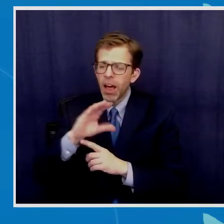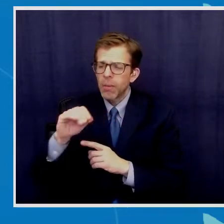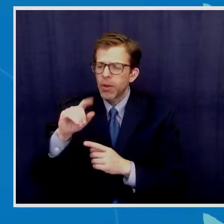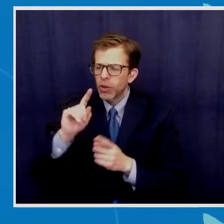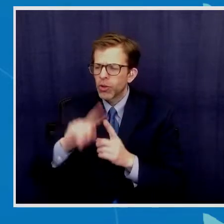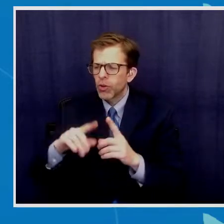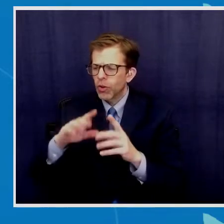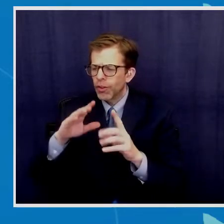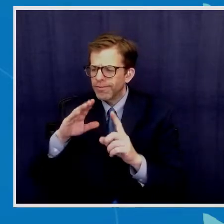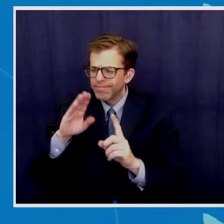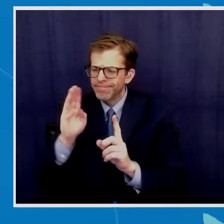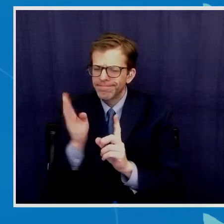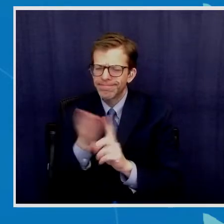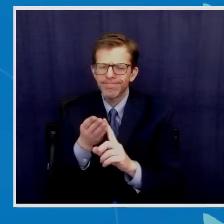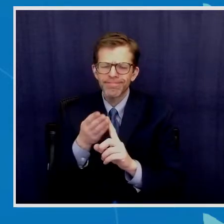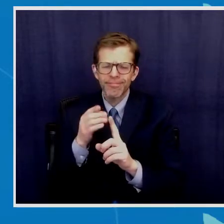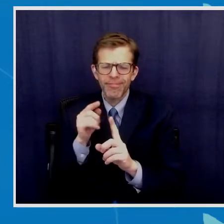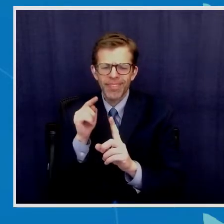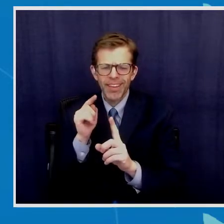that